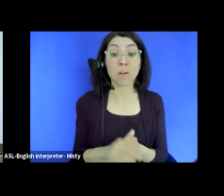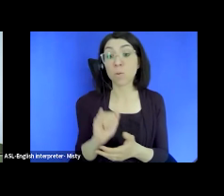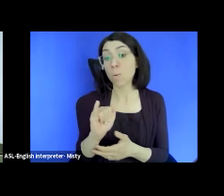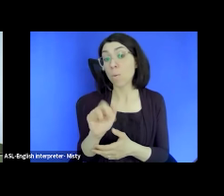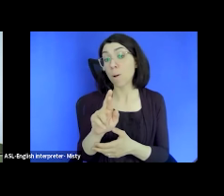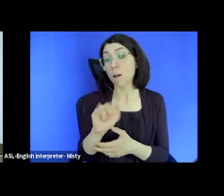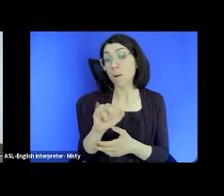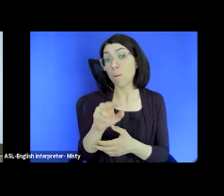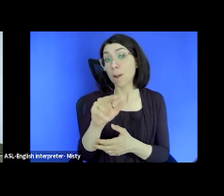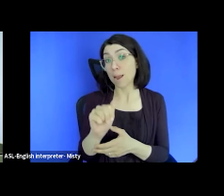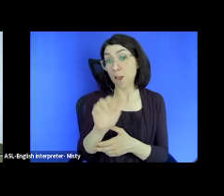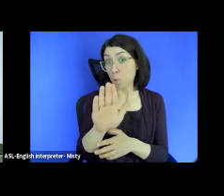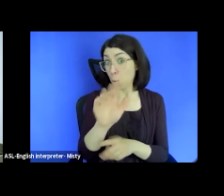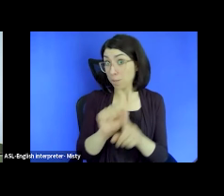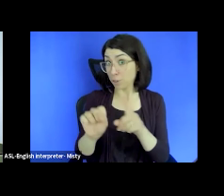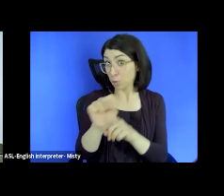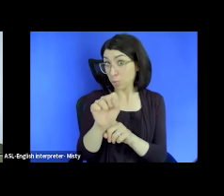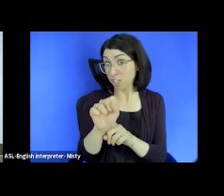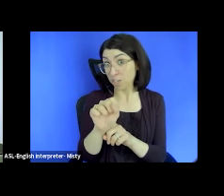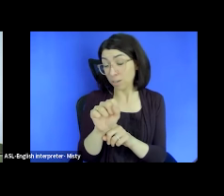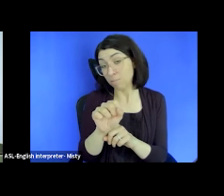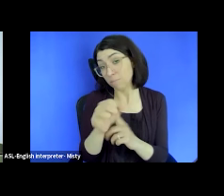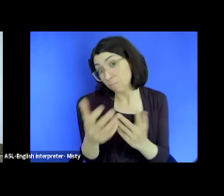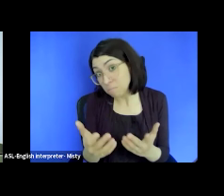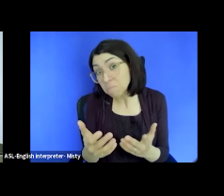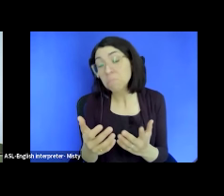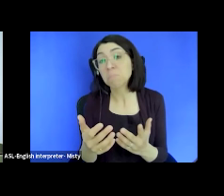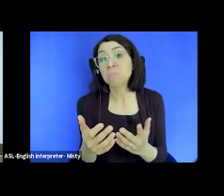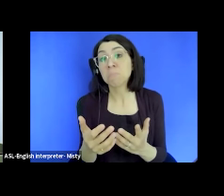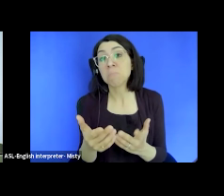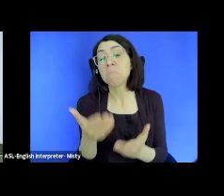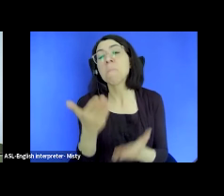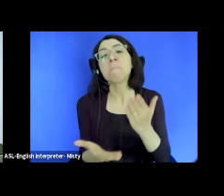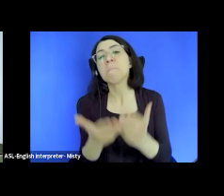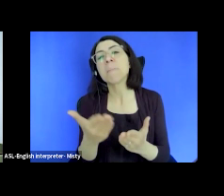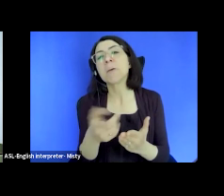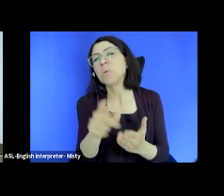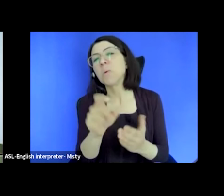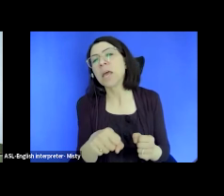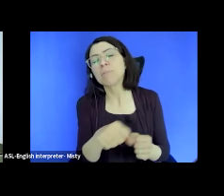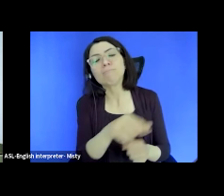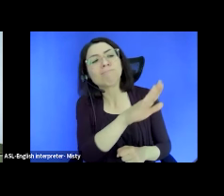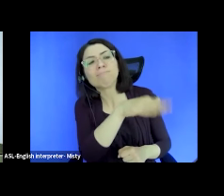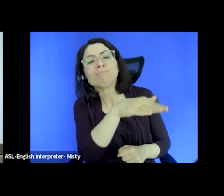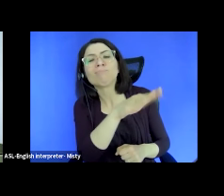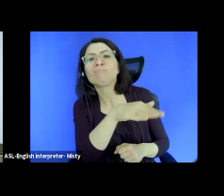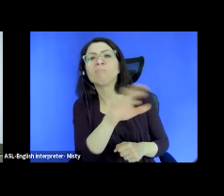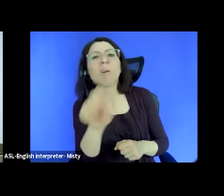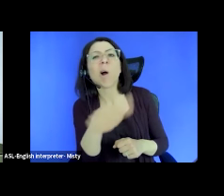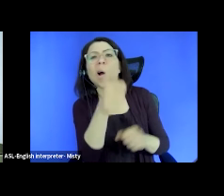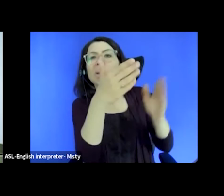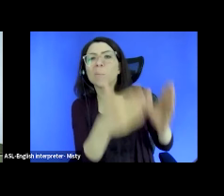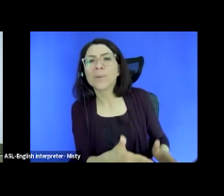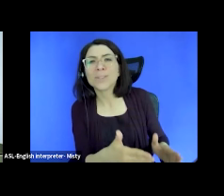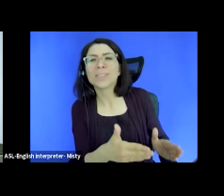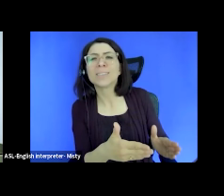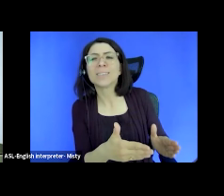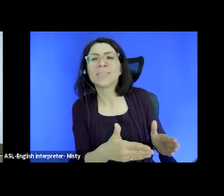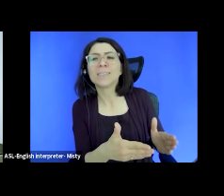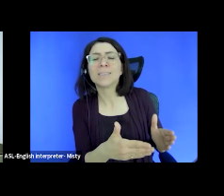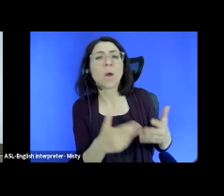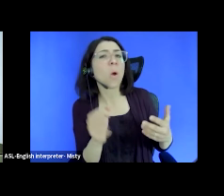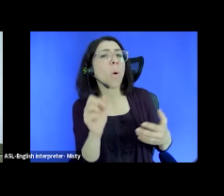Irina, it'd be worthwhile sort of taking on that third party lens that I mentioned before, in terms of like using your thought